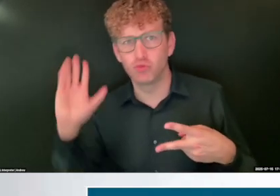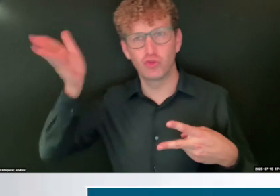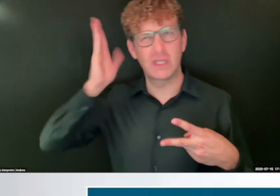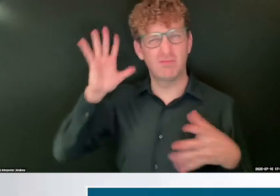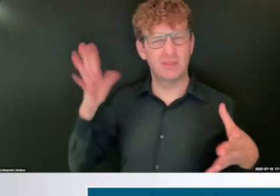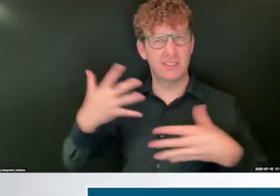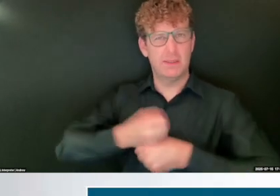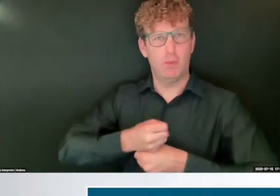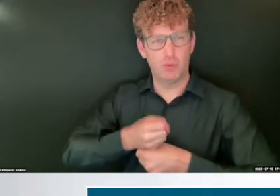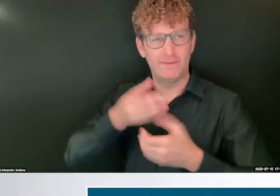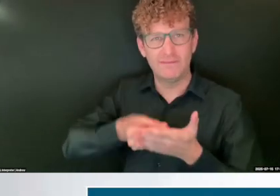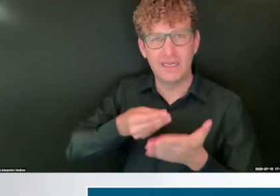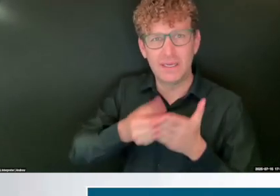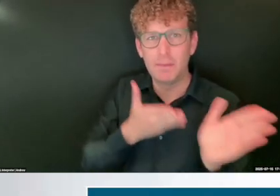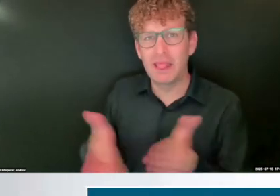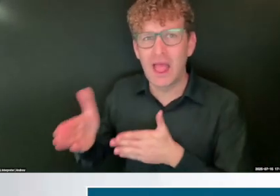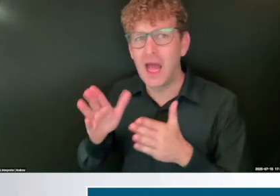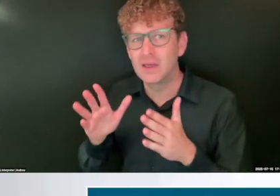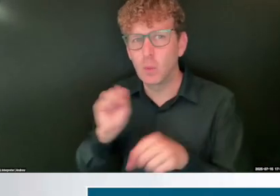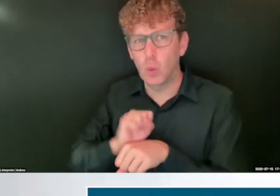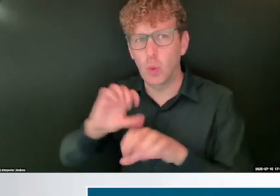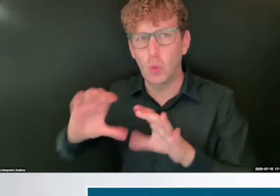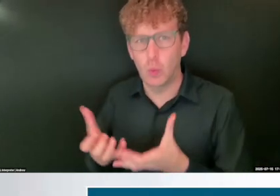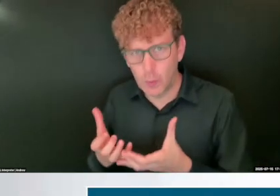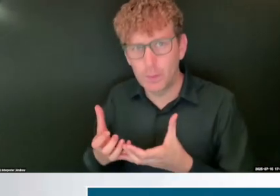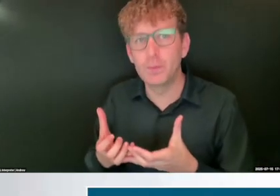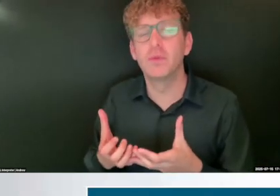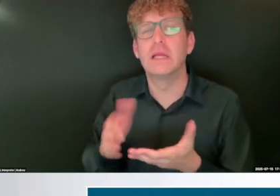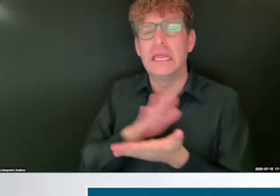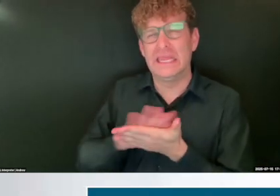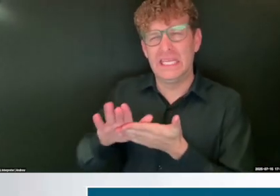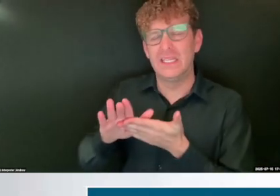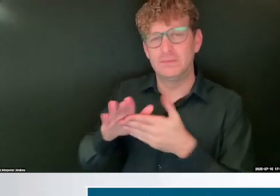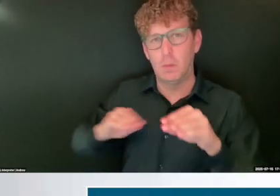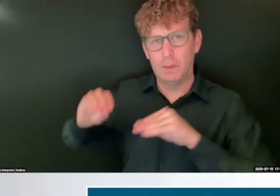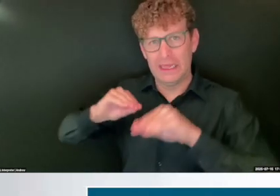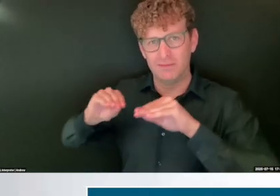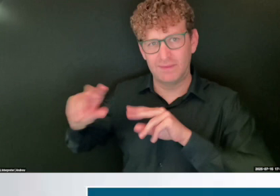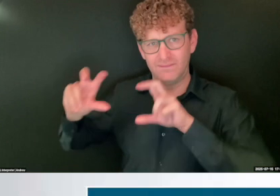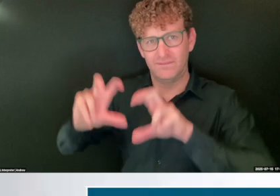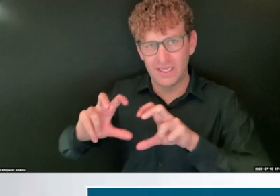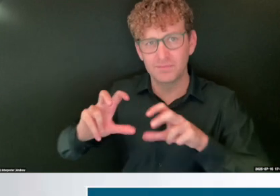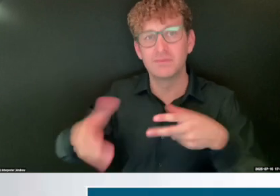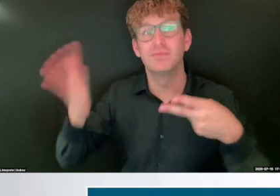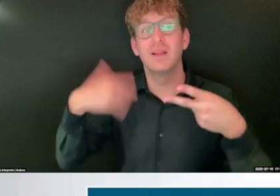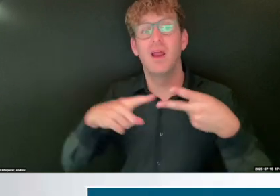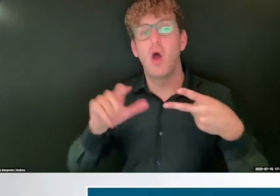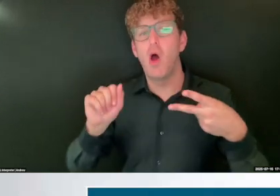Investments. Then followed by Arvin Ocampo summarizing the San Diego County